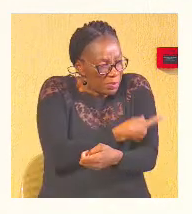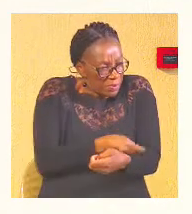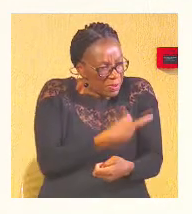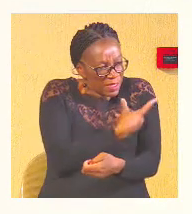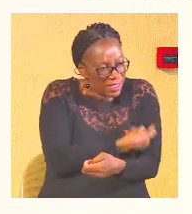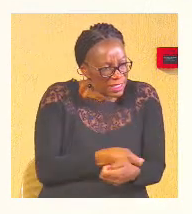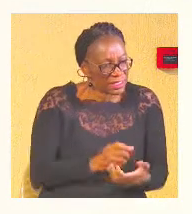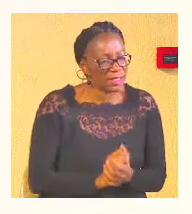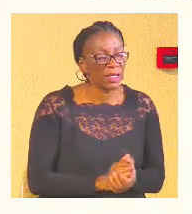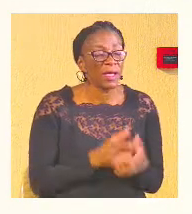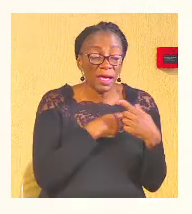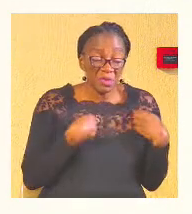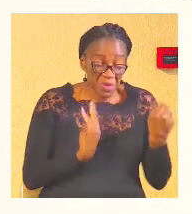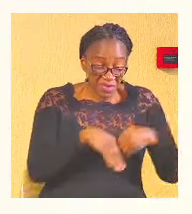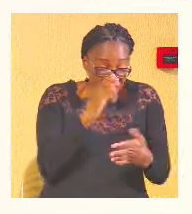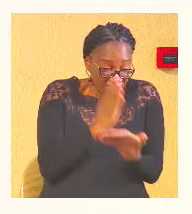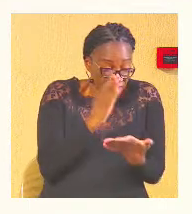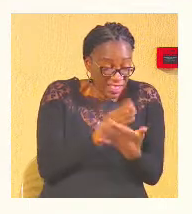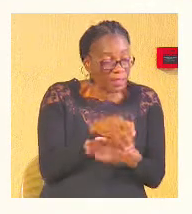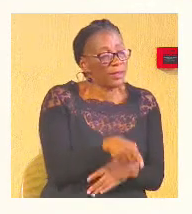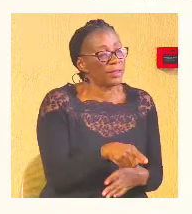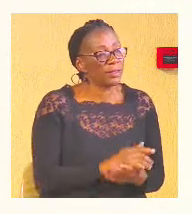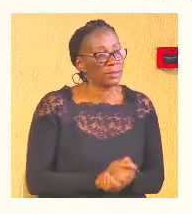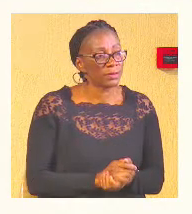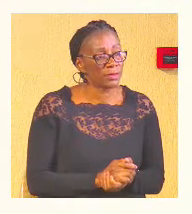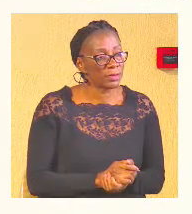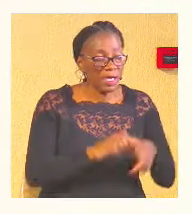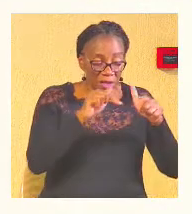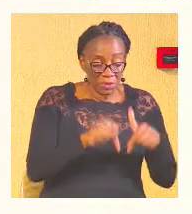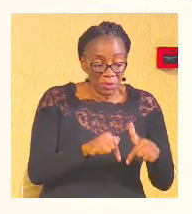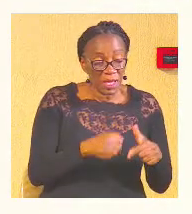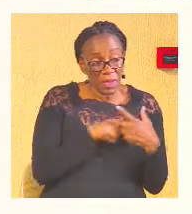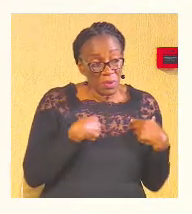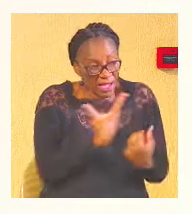done exactly that. To date, we have tested about